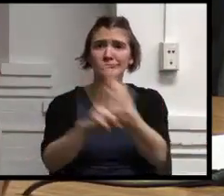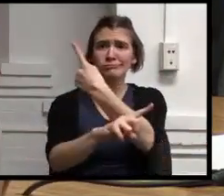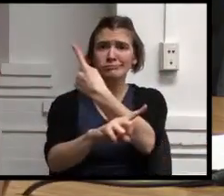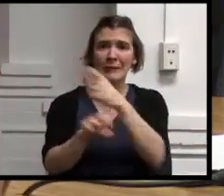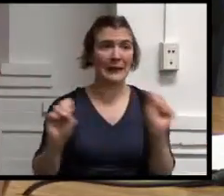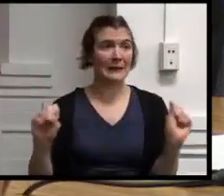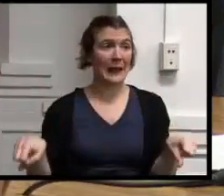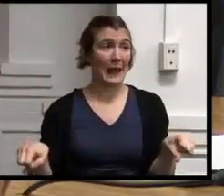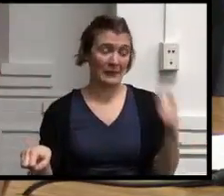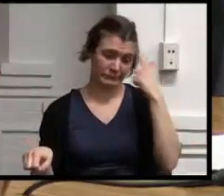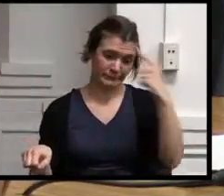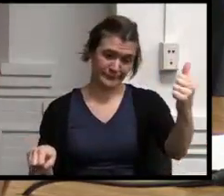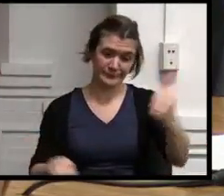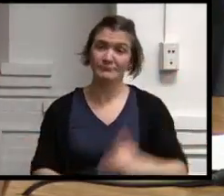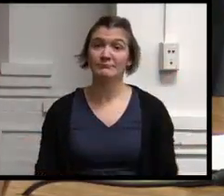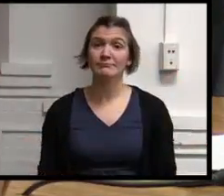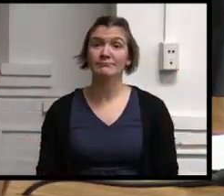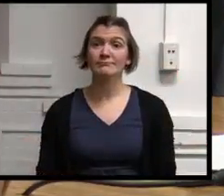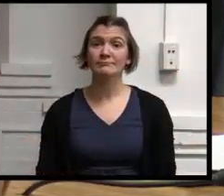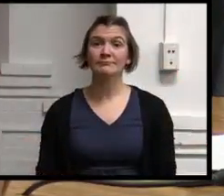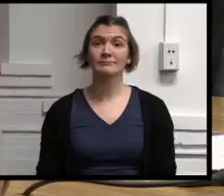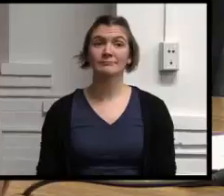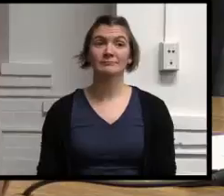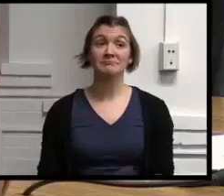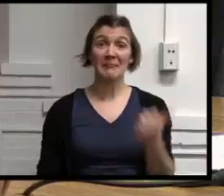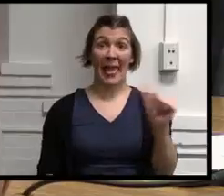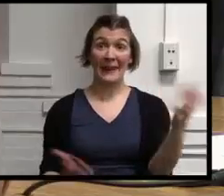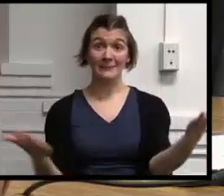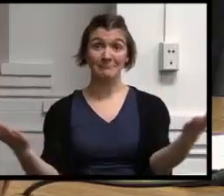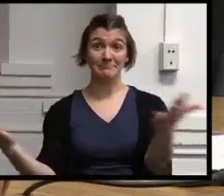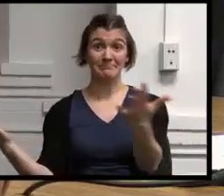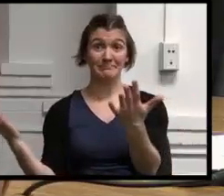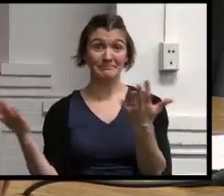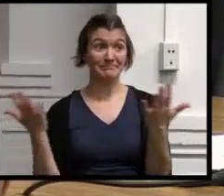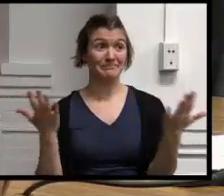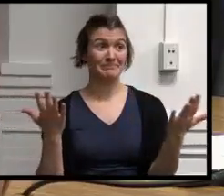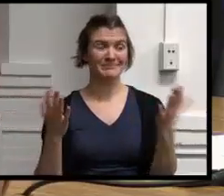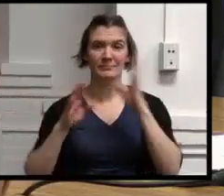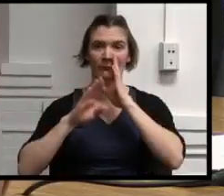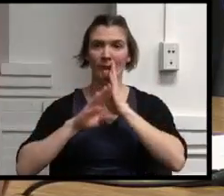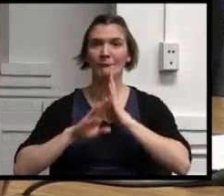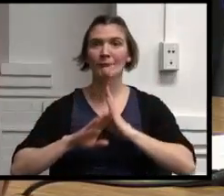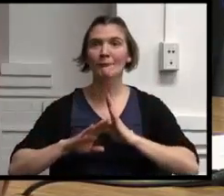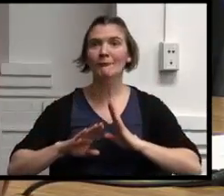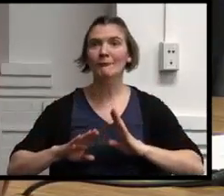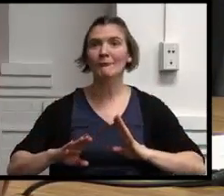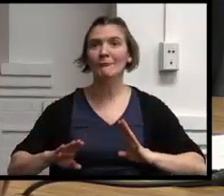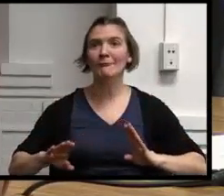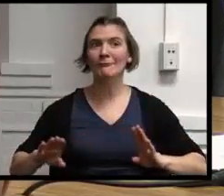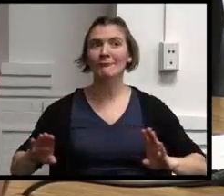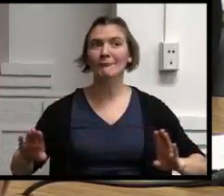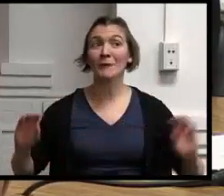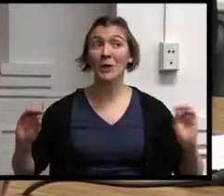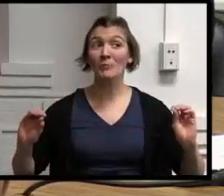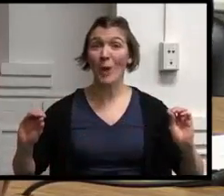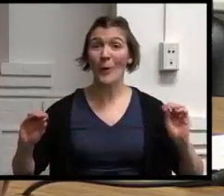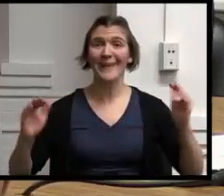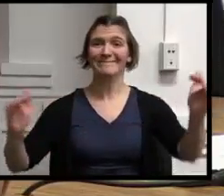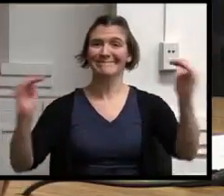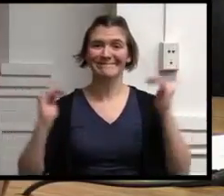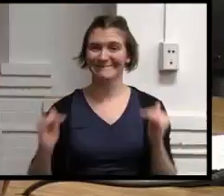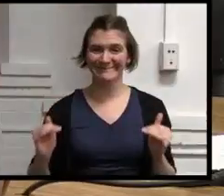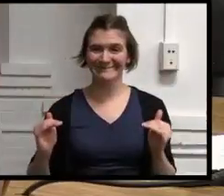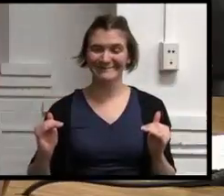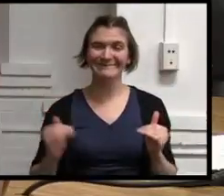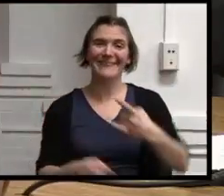to something that's not on the agenda. Anybody want to speak during public participation? Next item on the